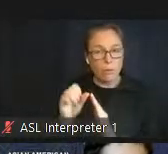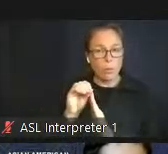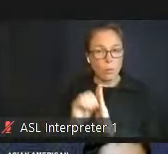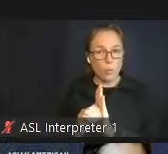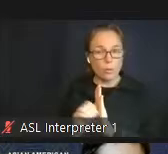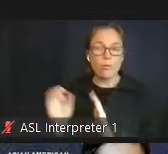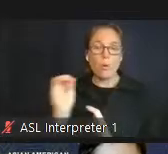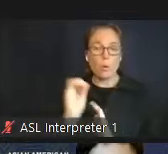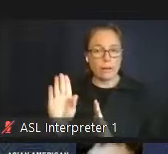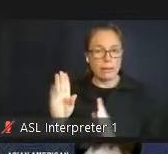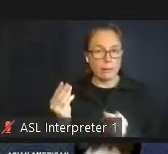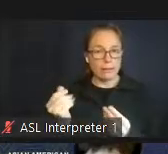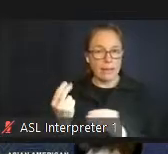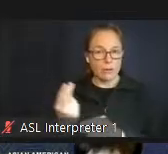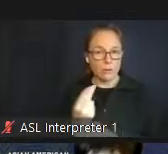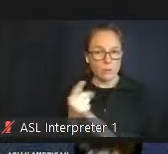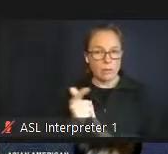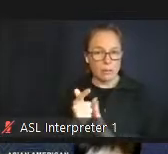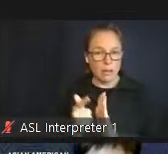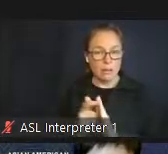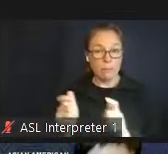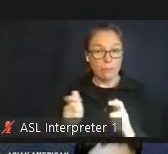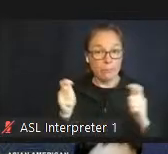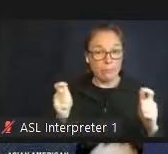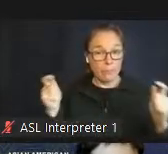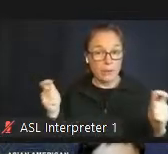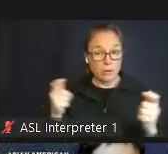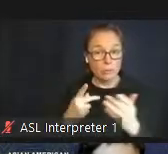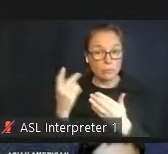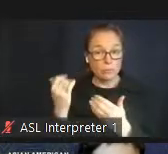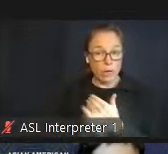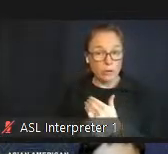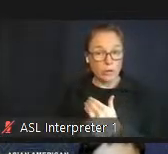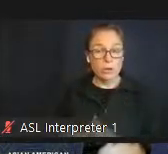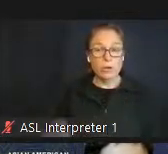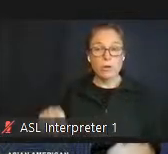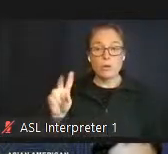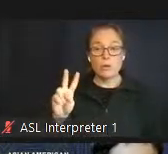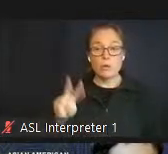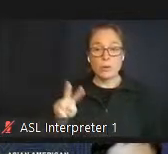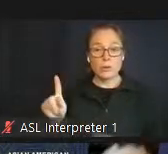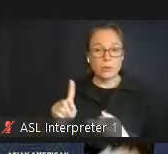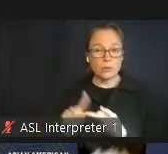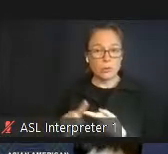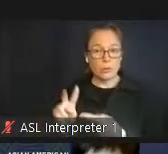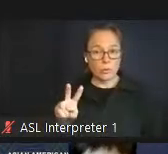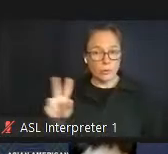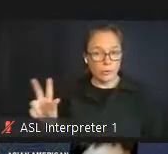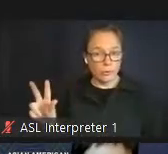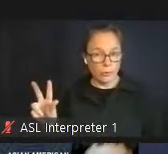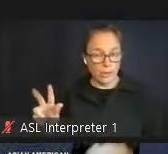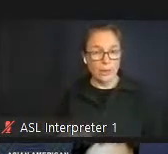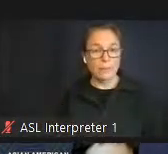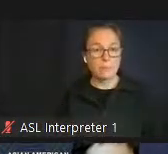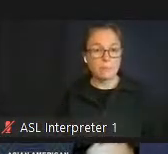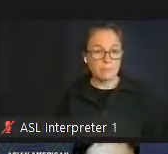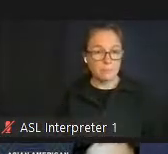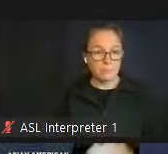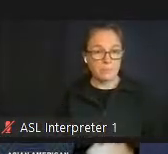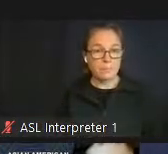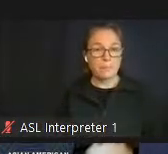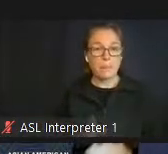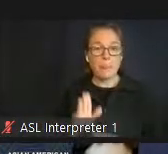laws. Major projects for fiscal year 22-23 include middle